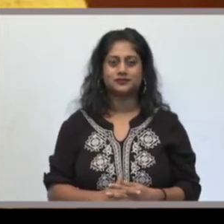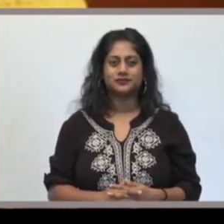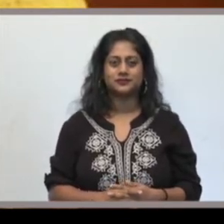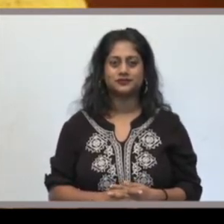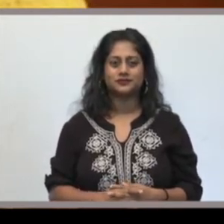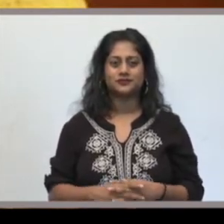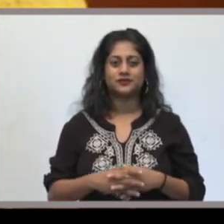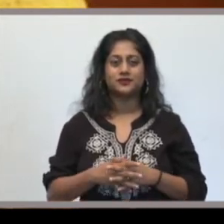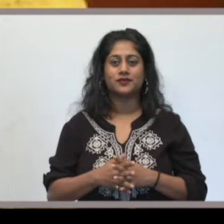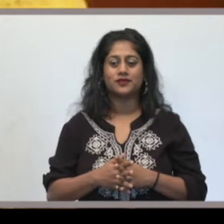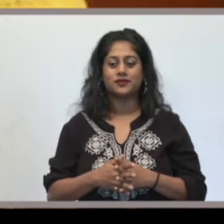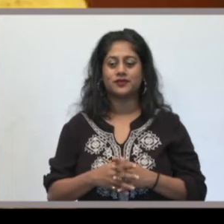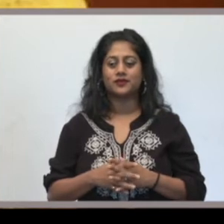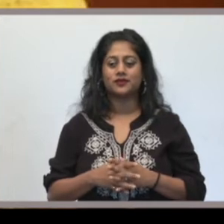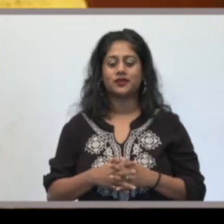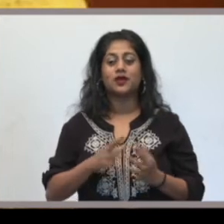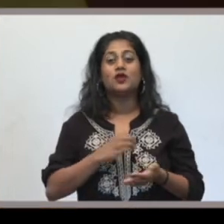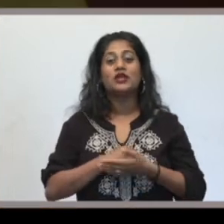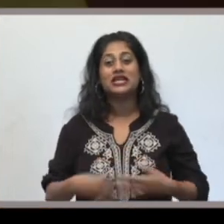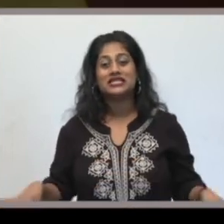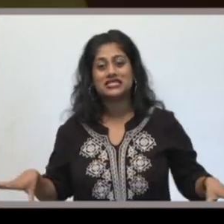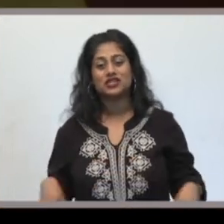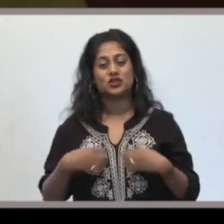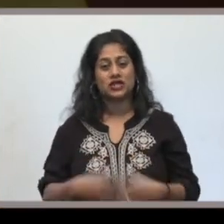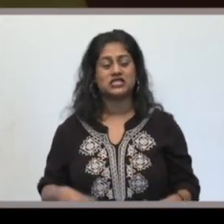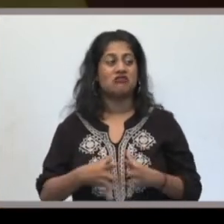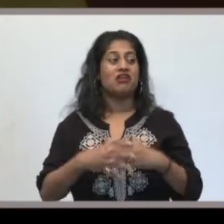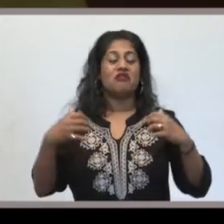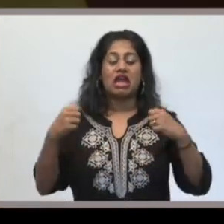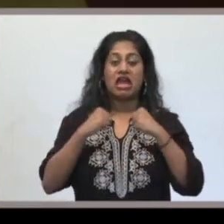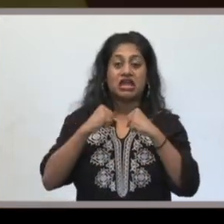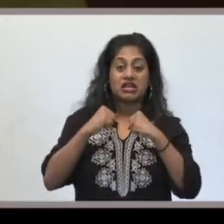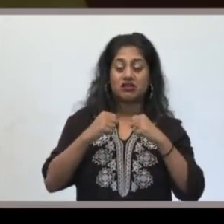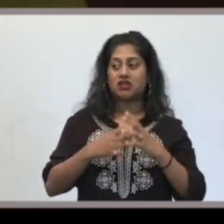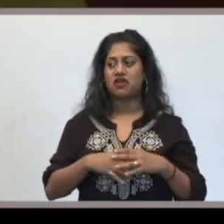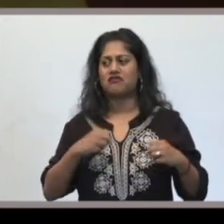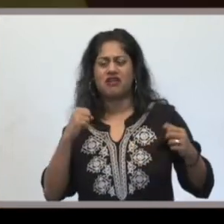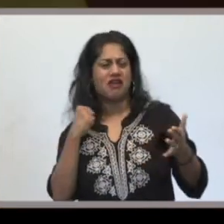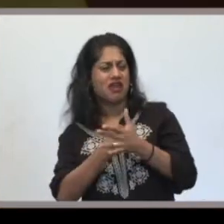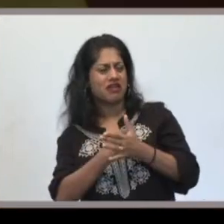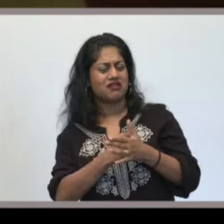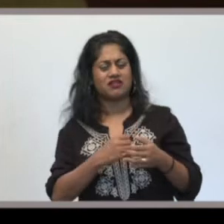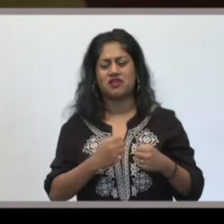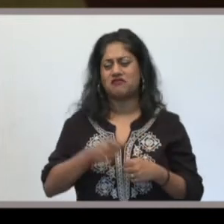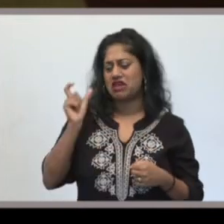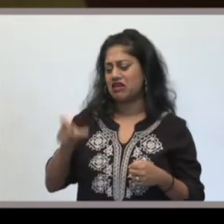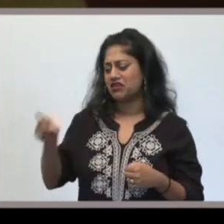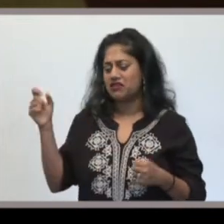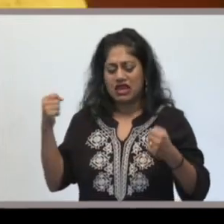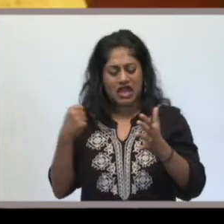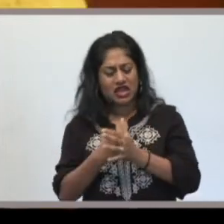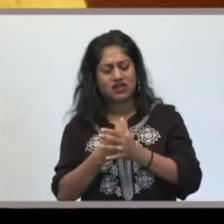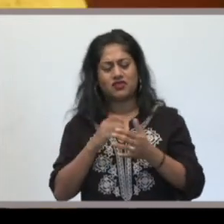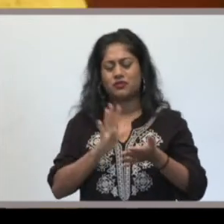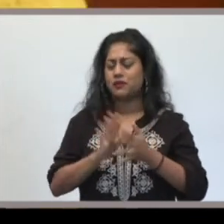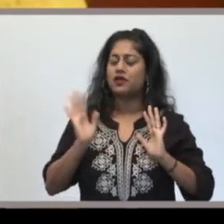you should do? You do the third thing, which is release it. Release it. The best option is release the hurt